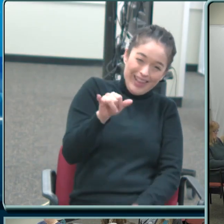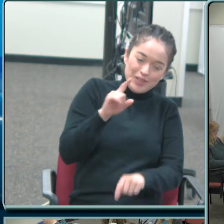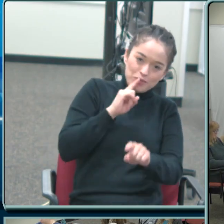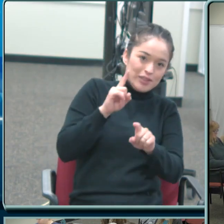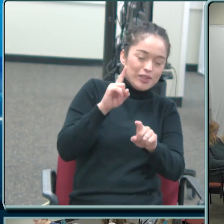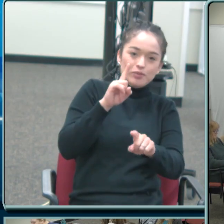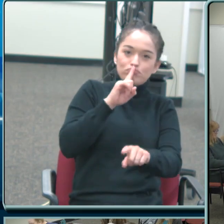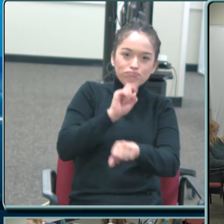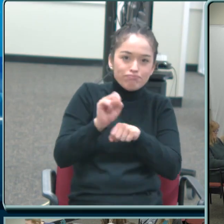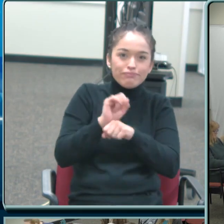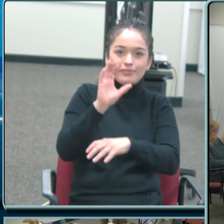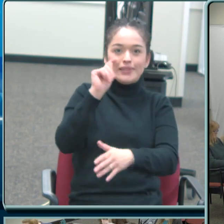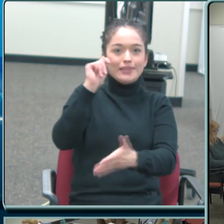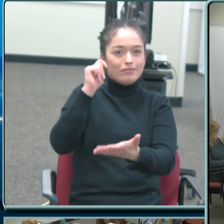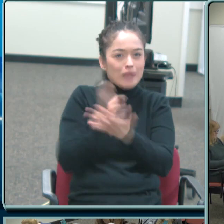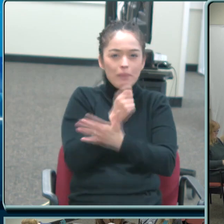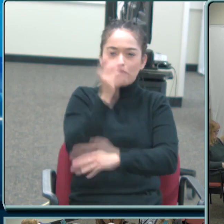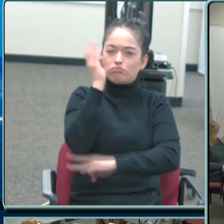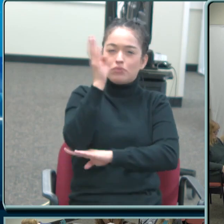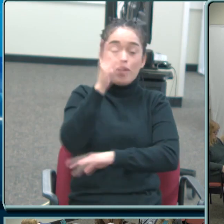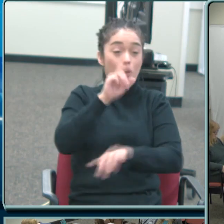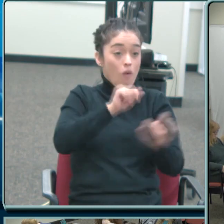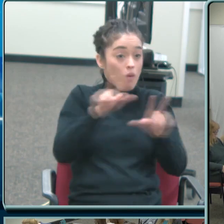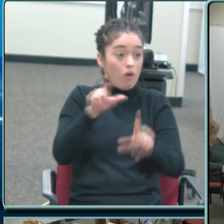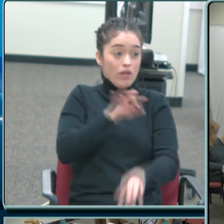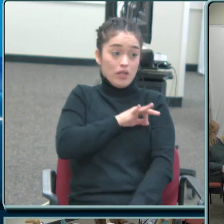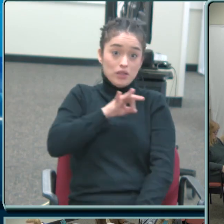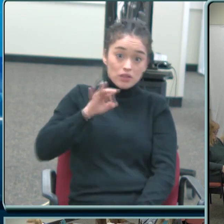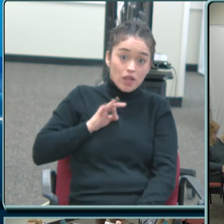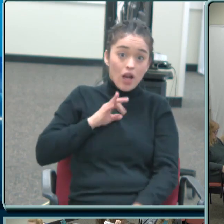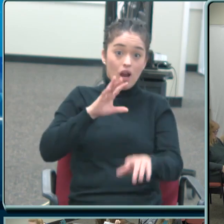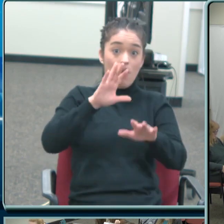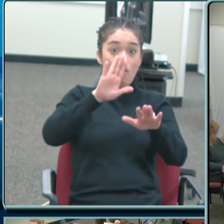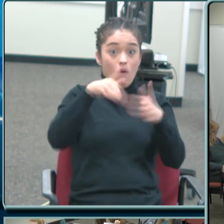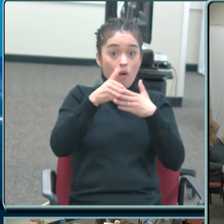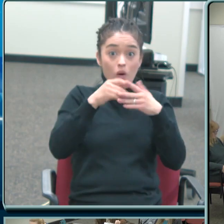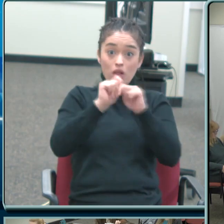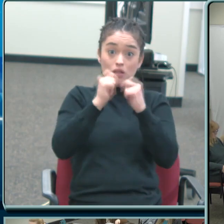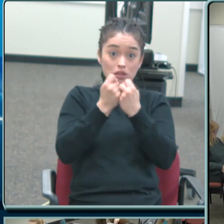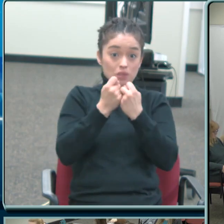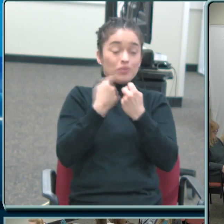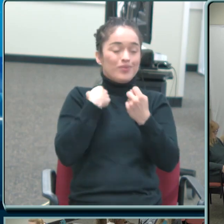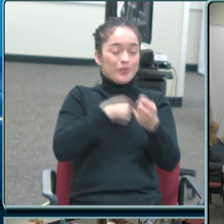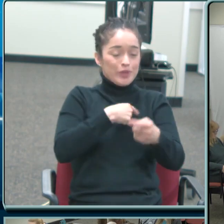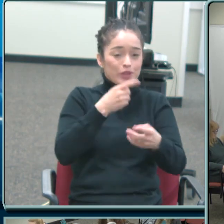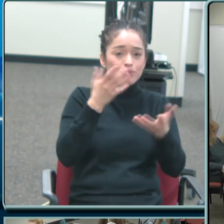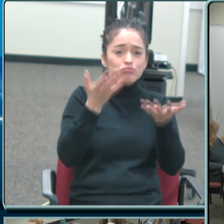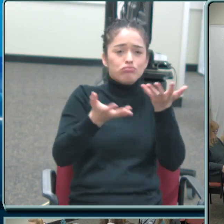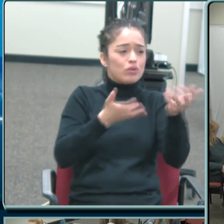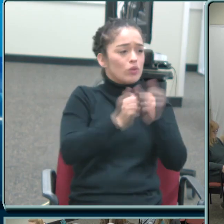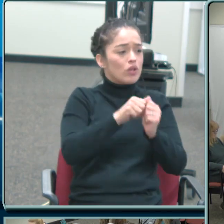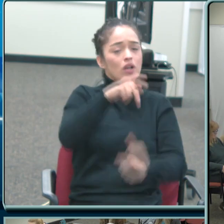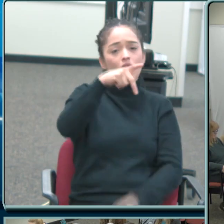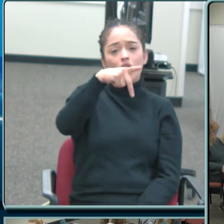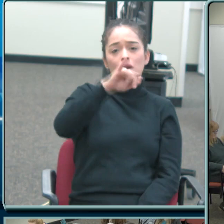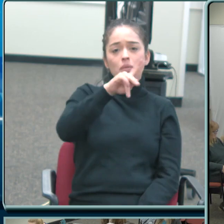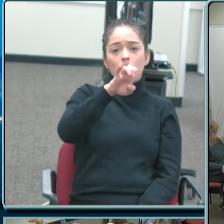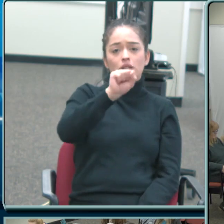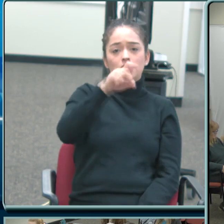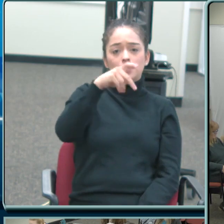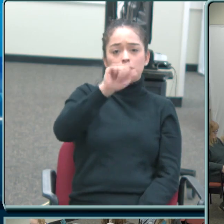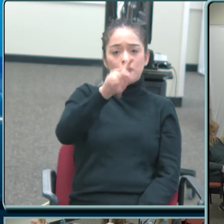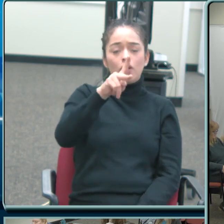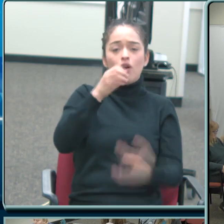testament to all of our staff and all of the teamwork and work that we do with the Pikes Peak Office of Emergency Management and our